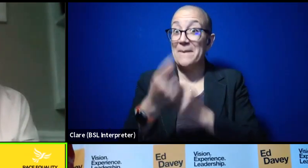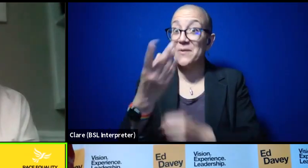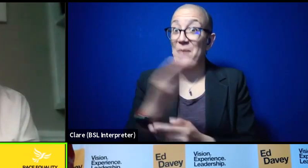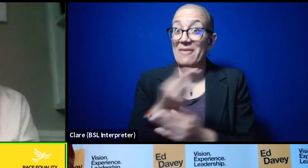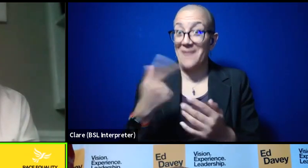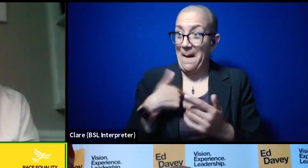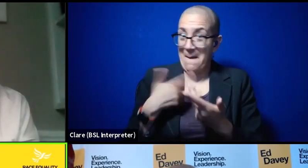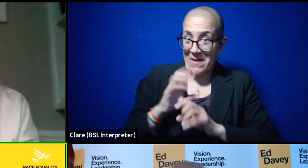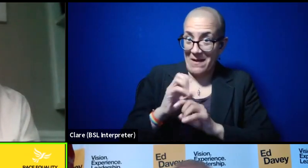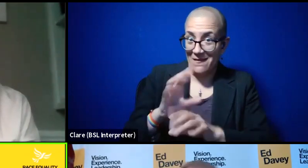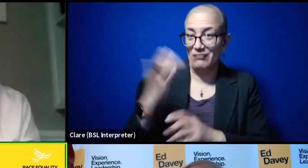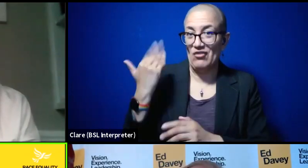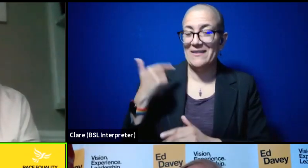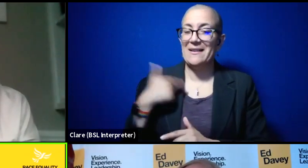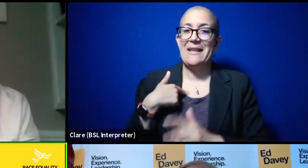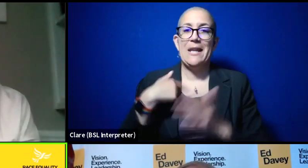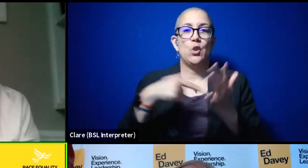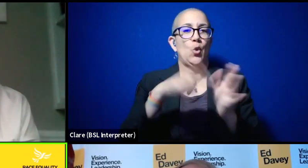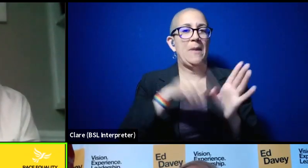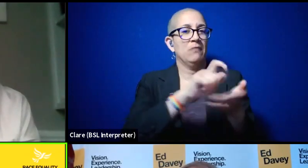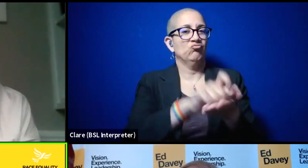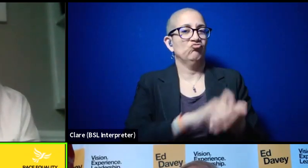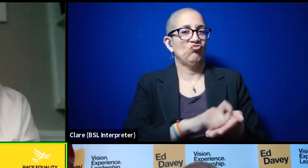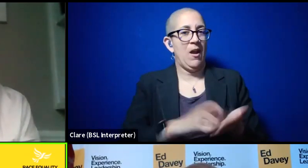recently. And I think some of the more